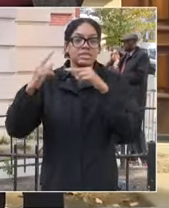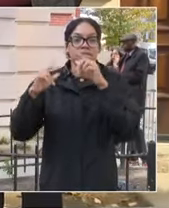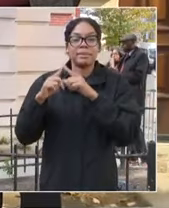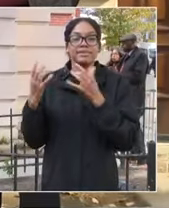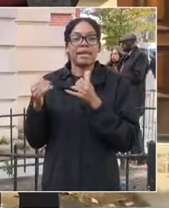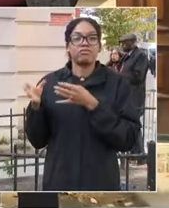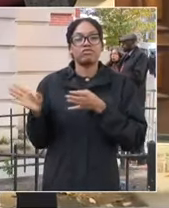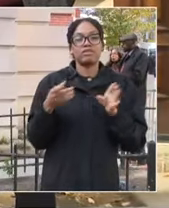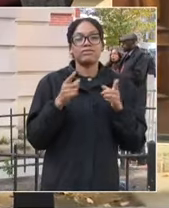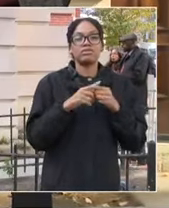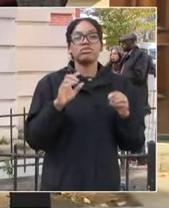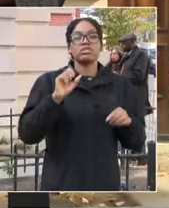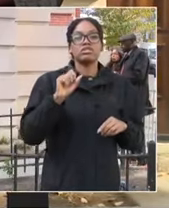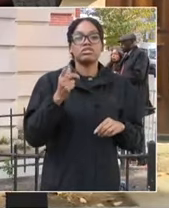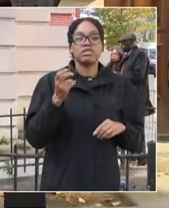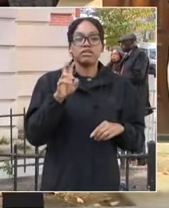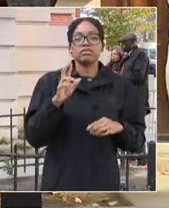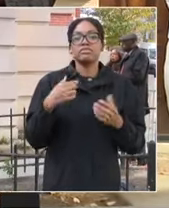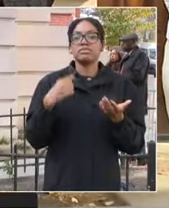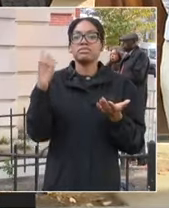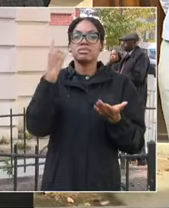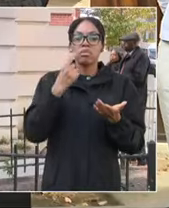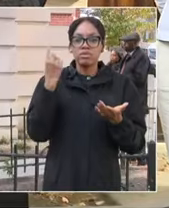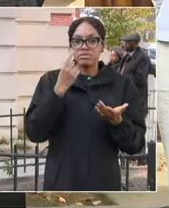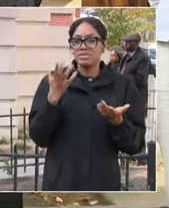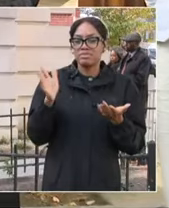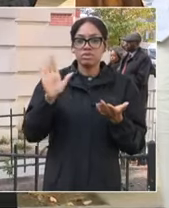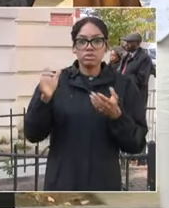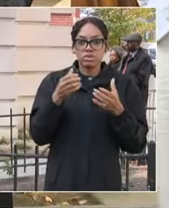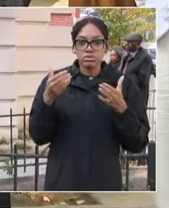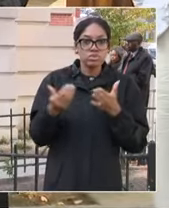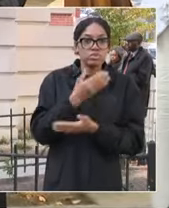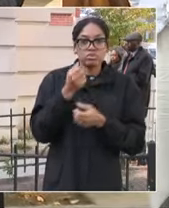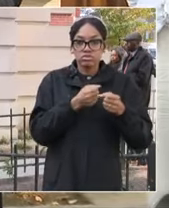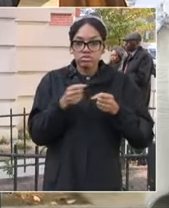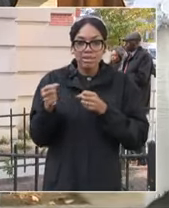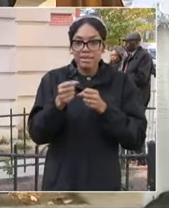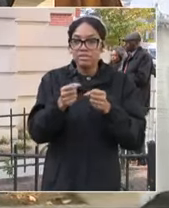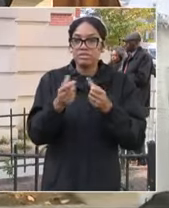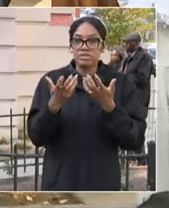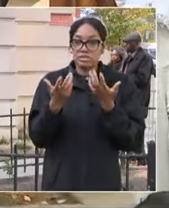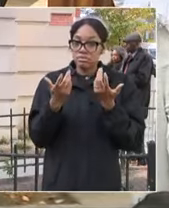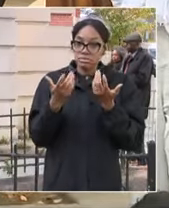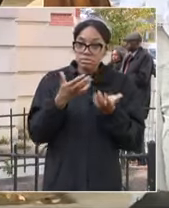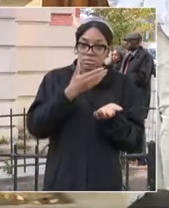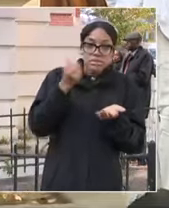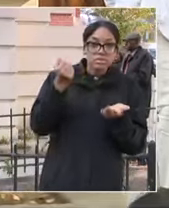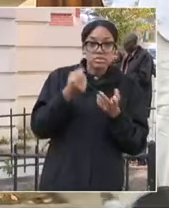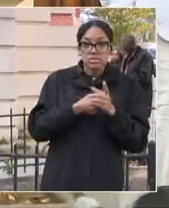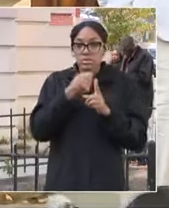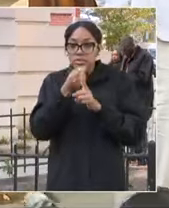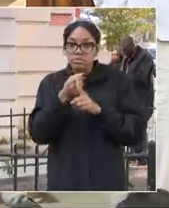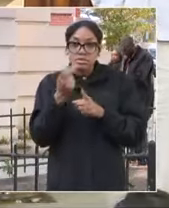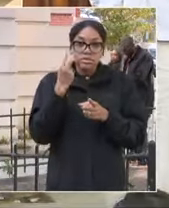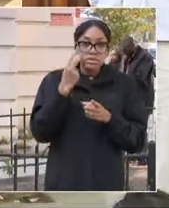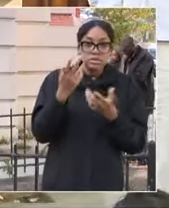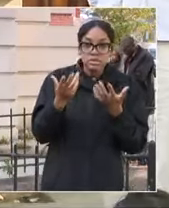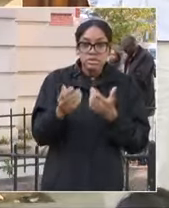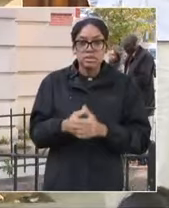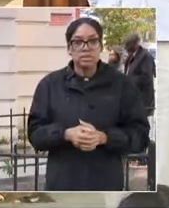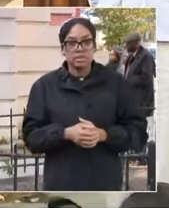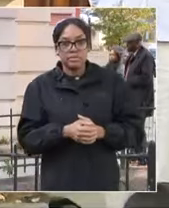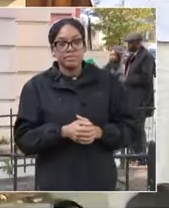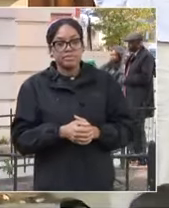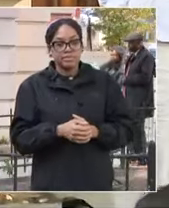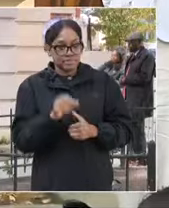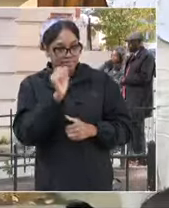of how that new strategy is going and if there has been any impact on shelter capacity? Rachel? Yes, thank